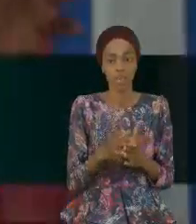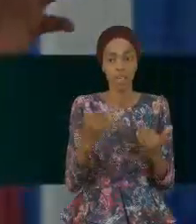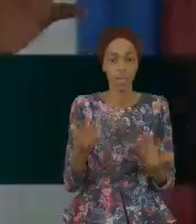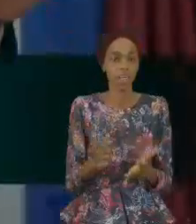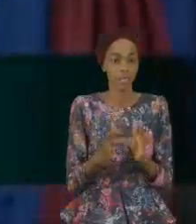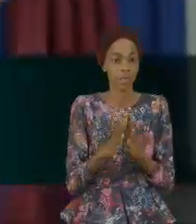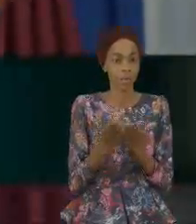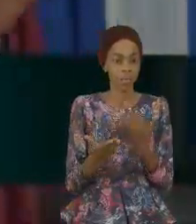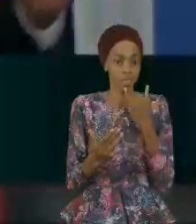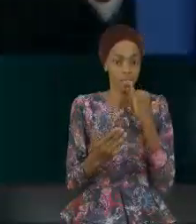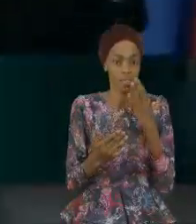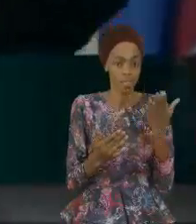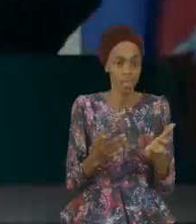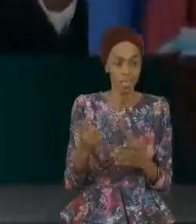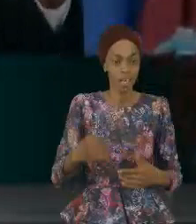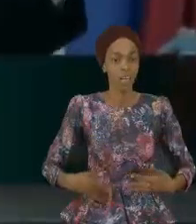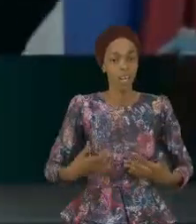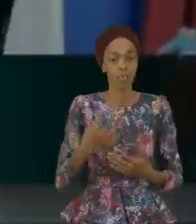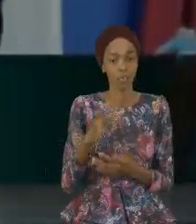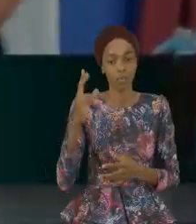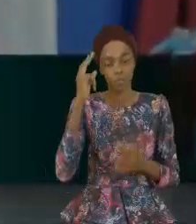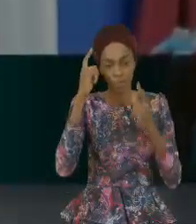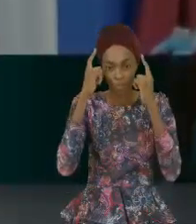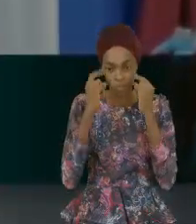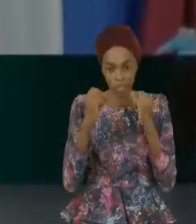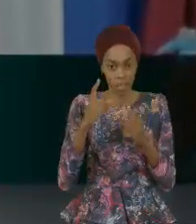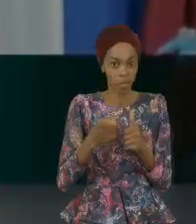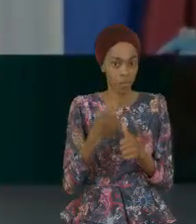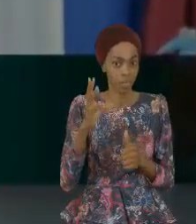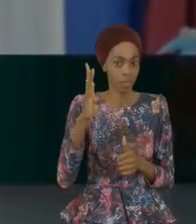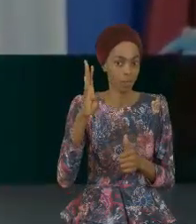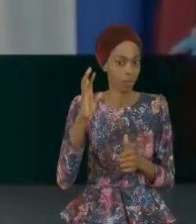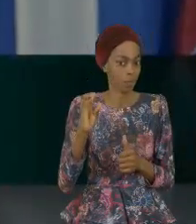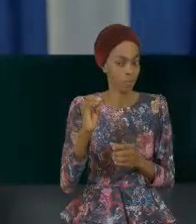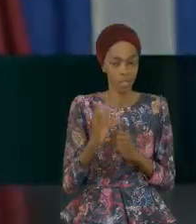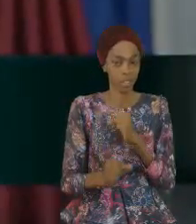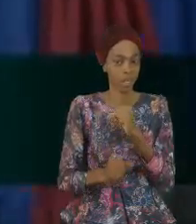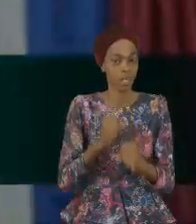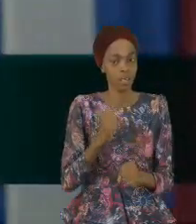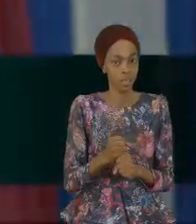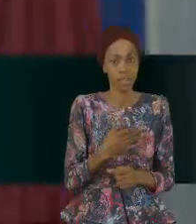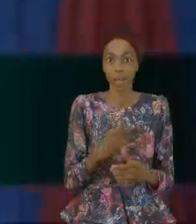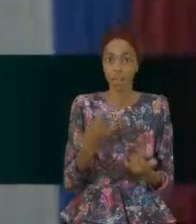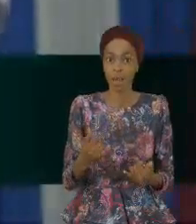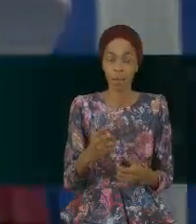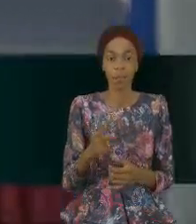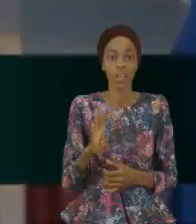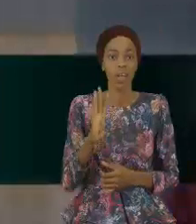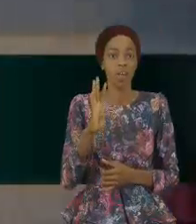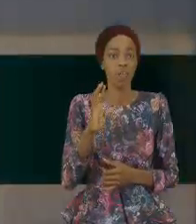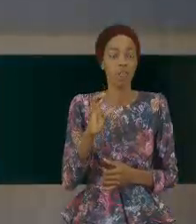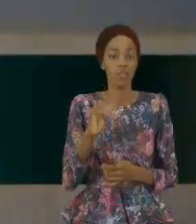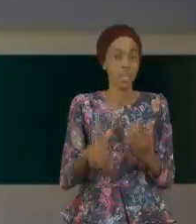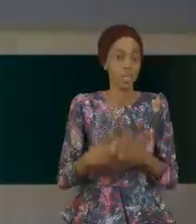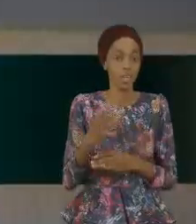The life of Moses, the first 40 years. And then the next 40 years